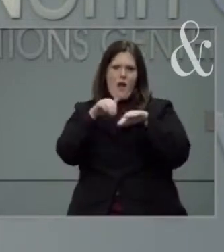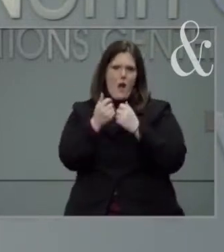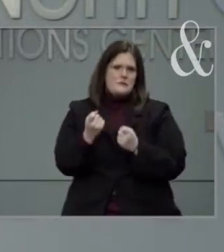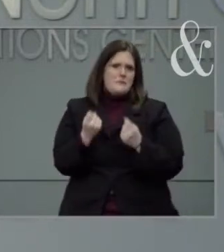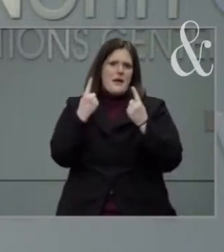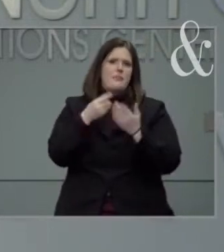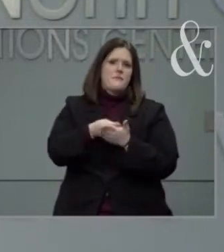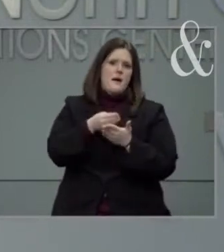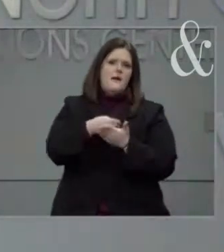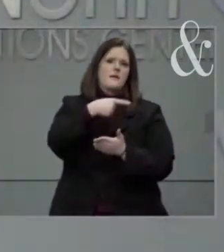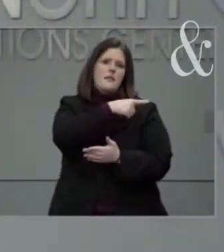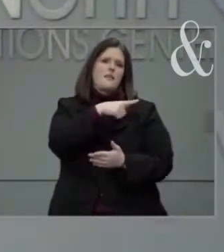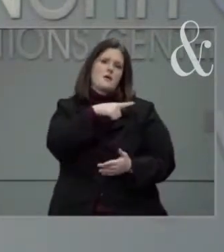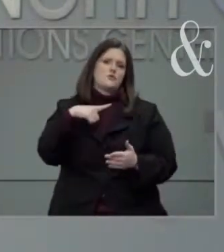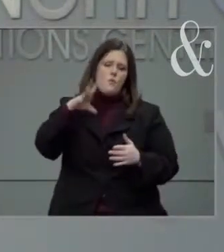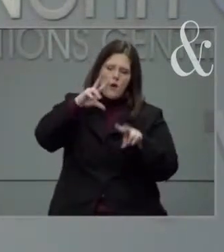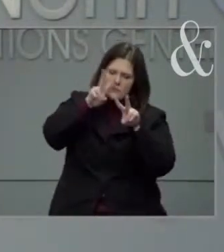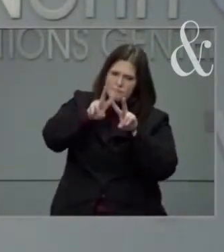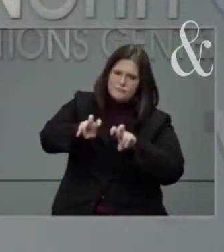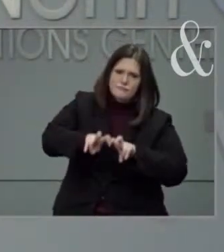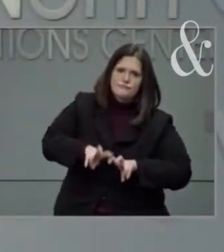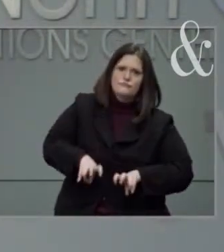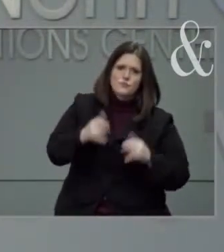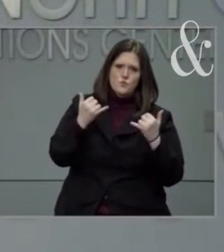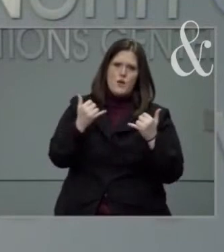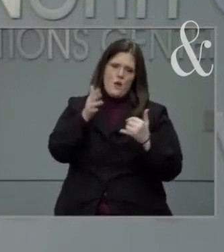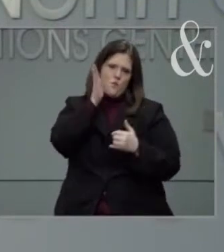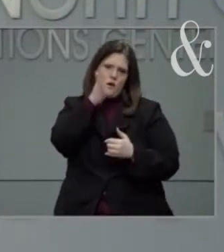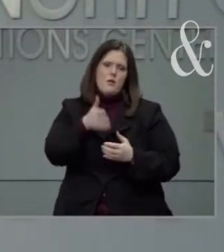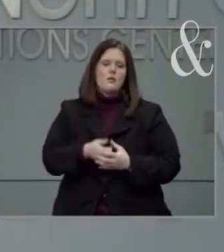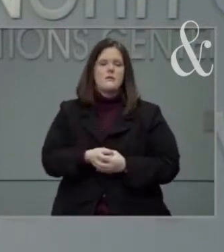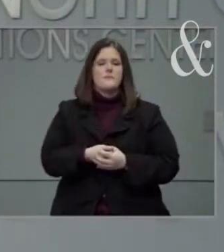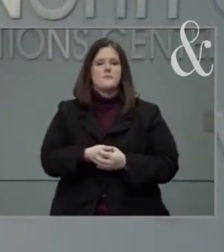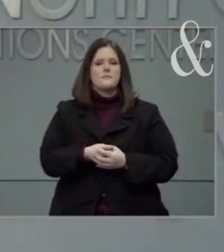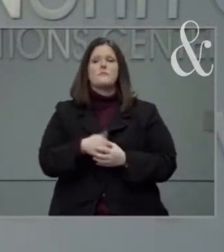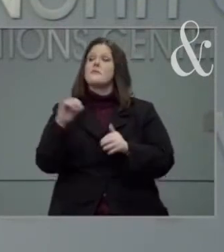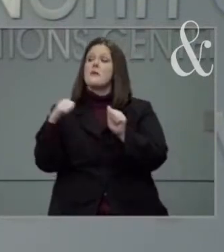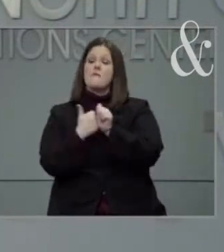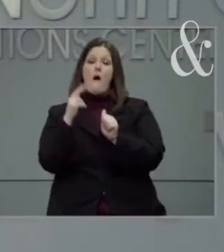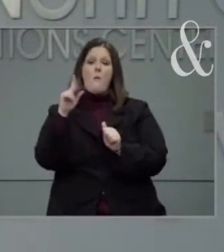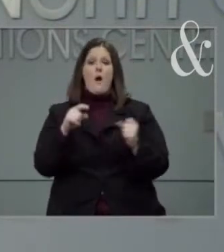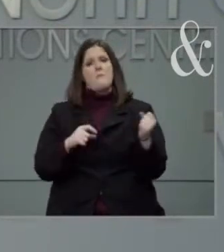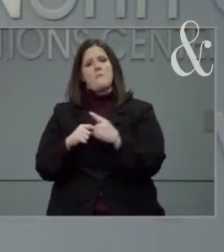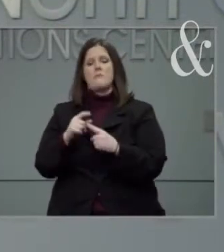We have a follow-up, Travis Sane, WRAL. Thank you. Do you know when the